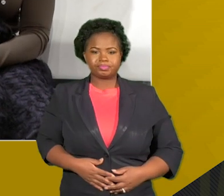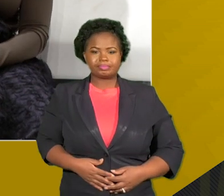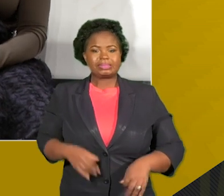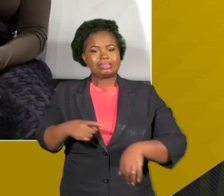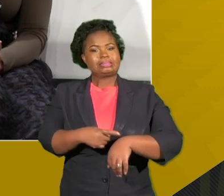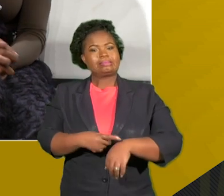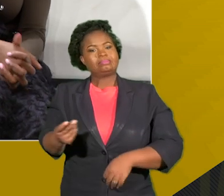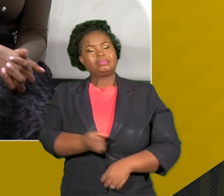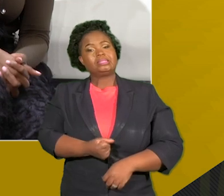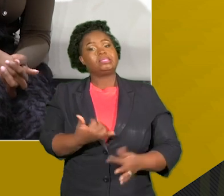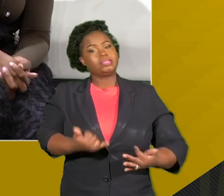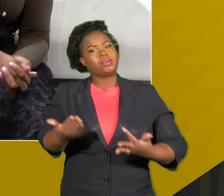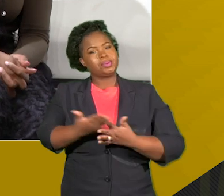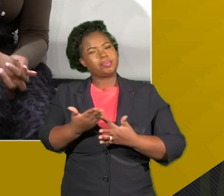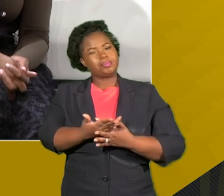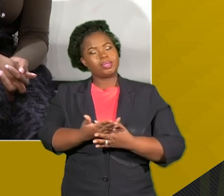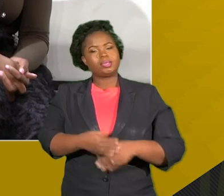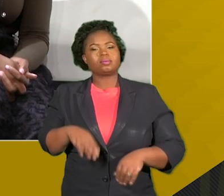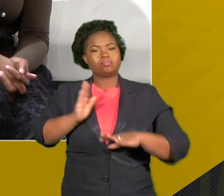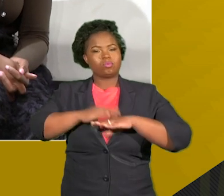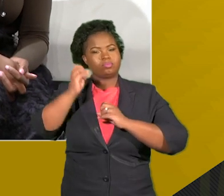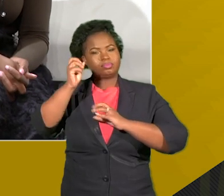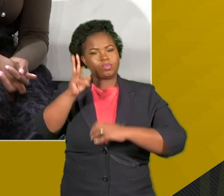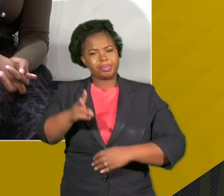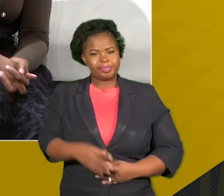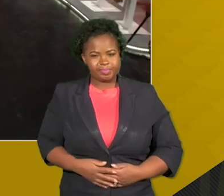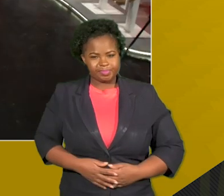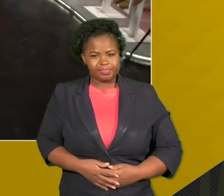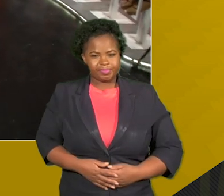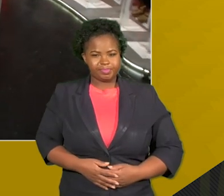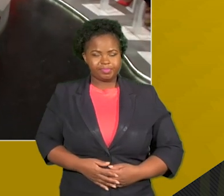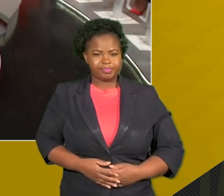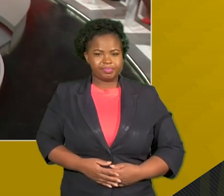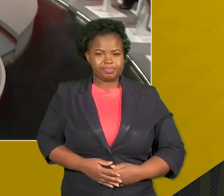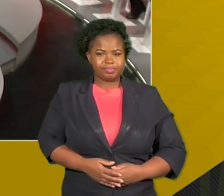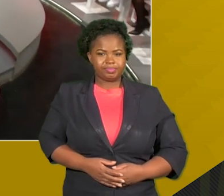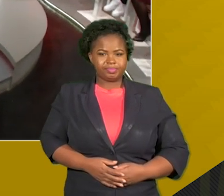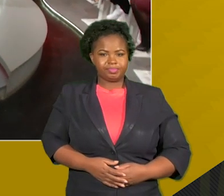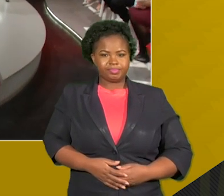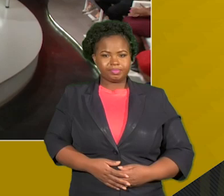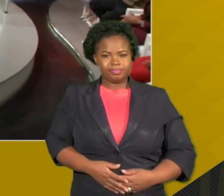ngenxa yesikhathi njengamanje samene sokhokhela idolo. Masibuya saqhubeka nodaba lethu la kuDaily Thetha.